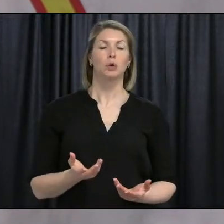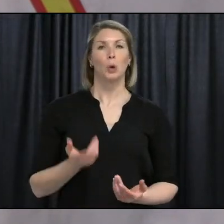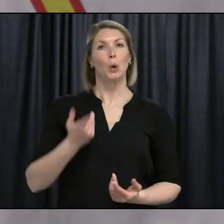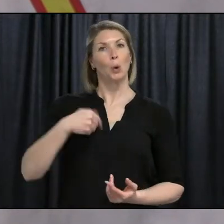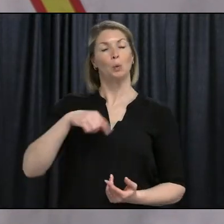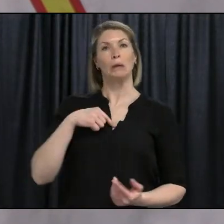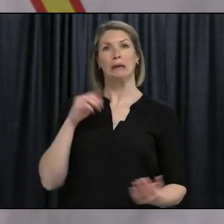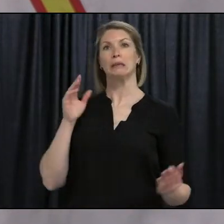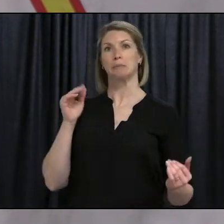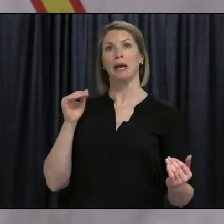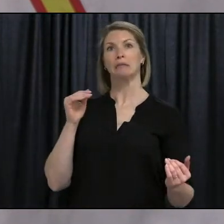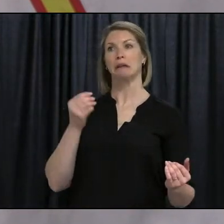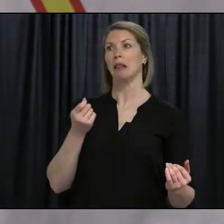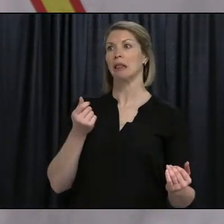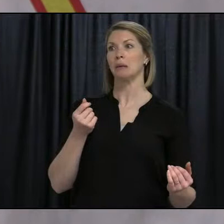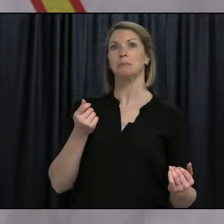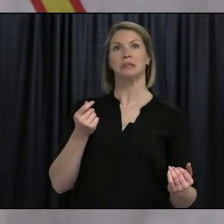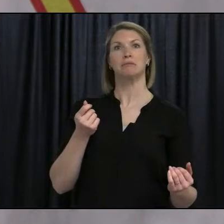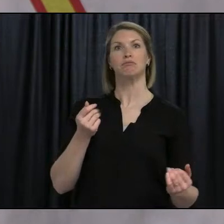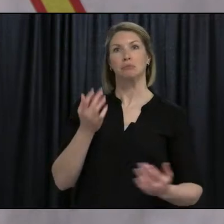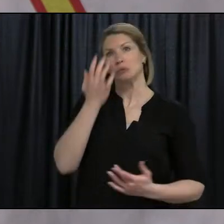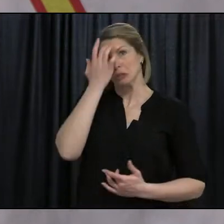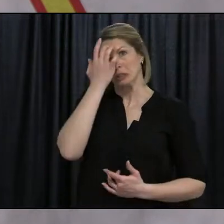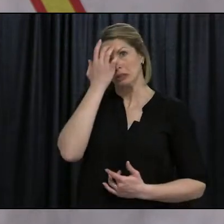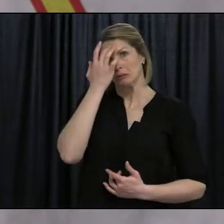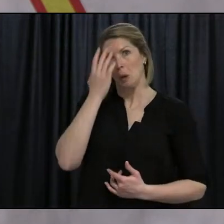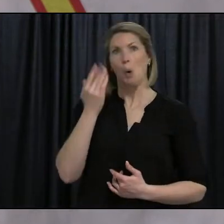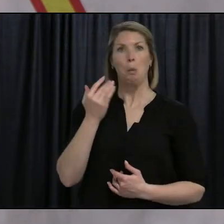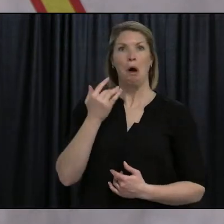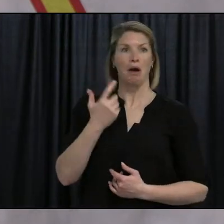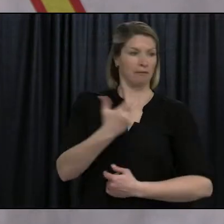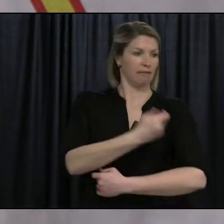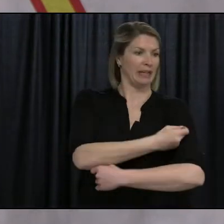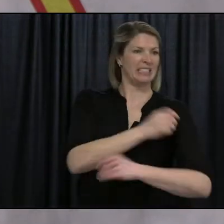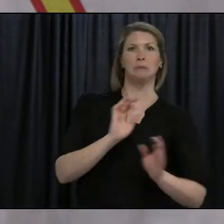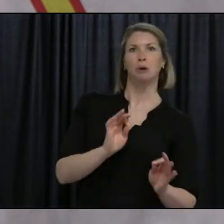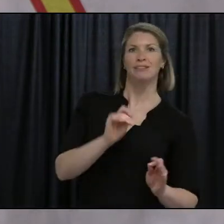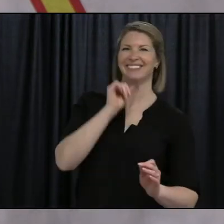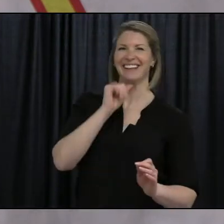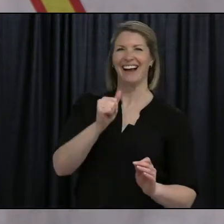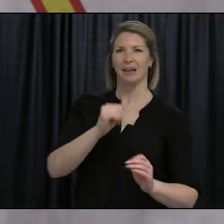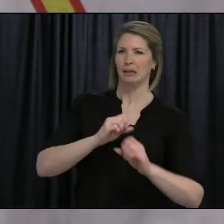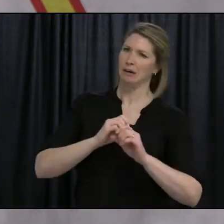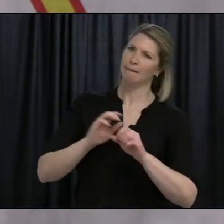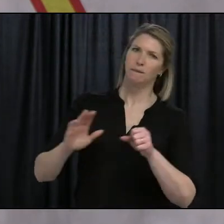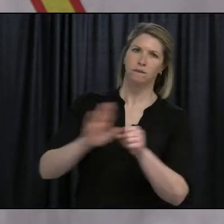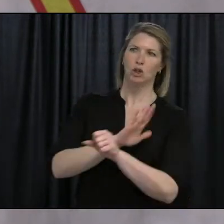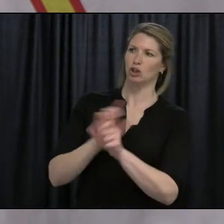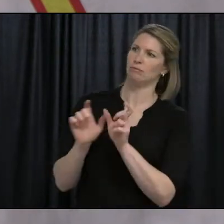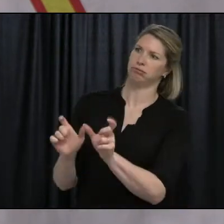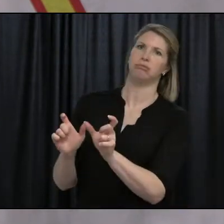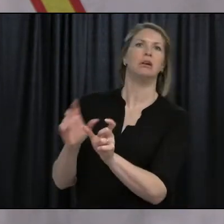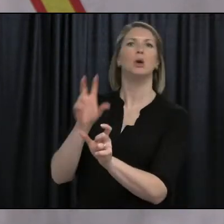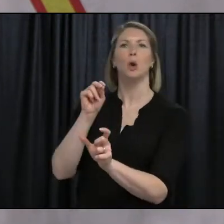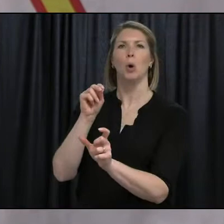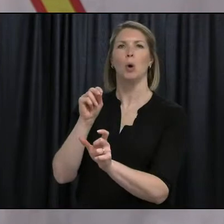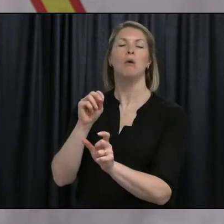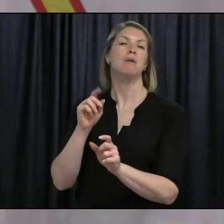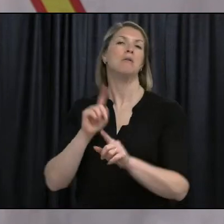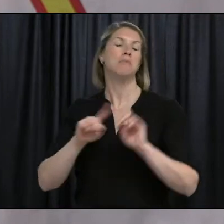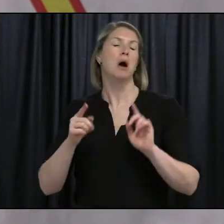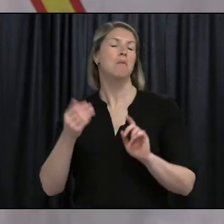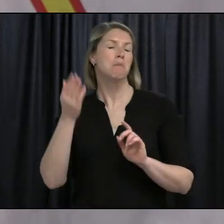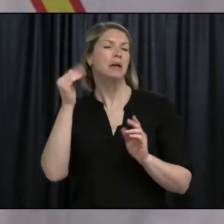unexpected, given that nothing is perfect, and with the numbers that we've given, it wouldn't be unexpected to see a few cases.